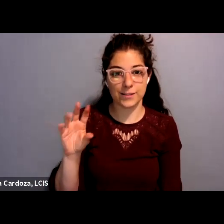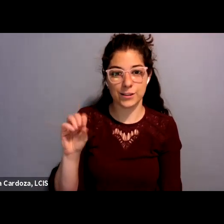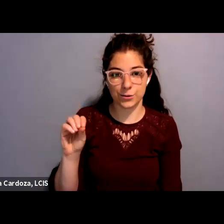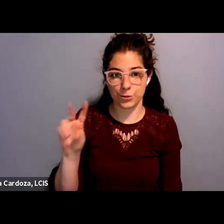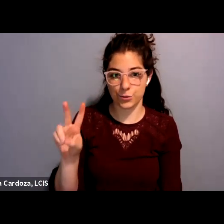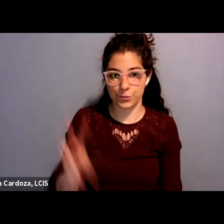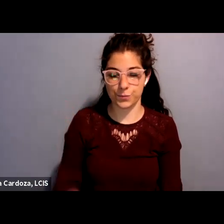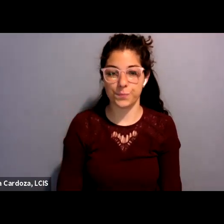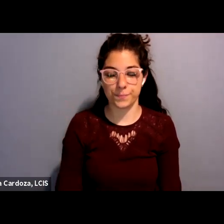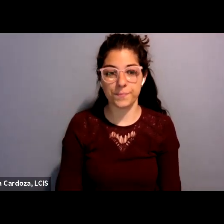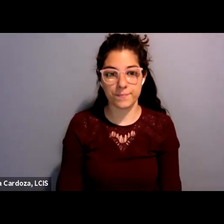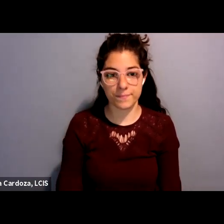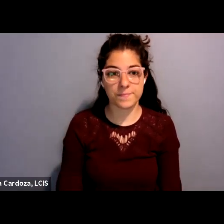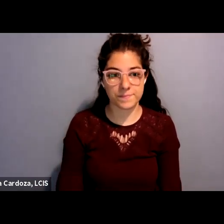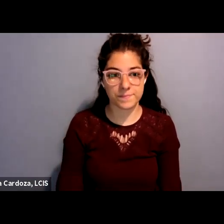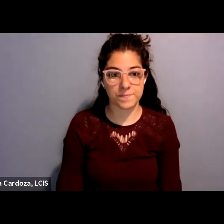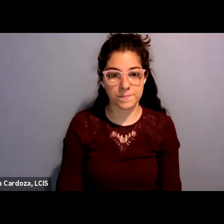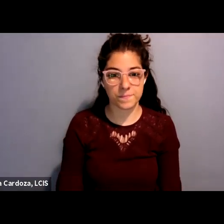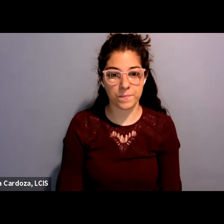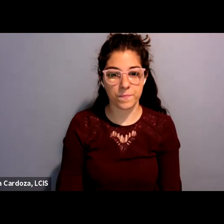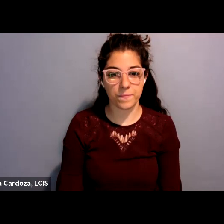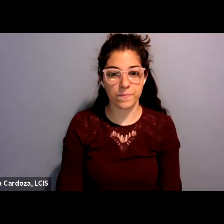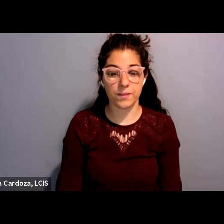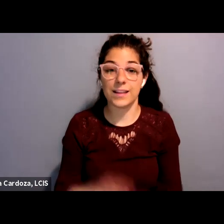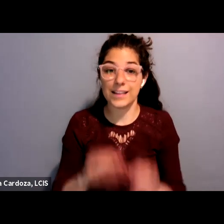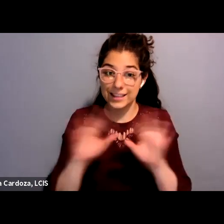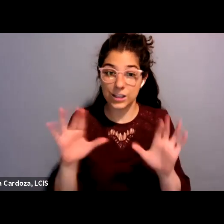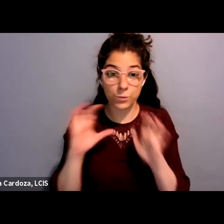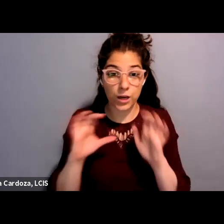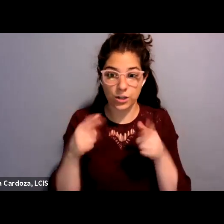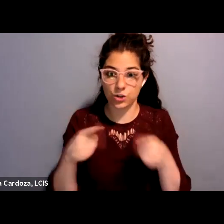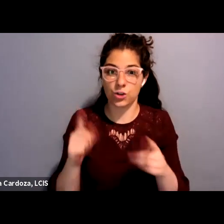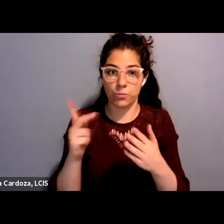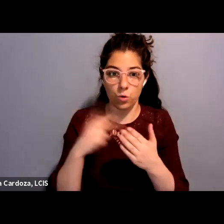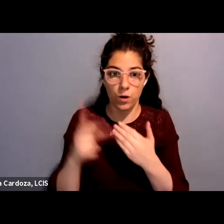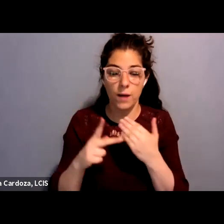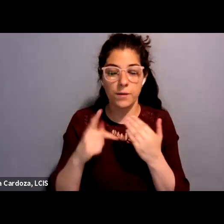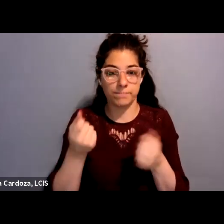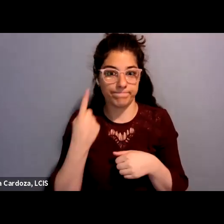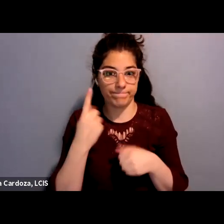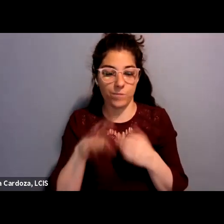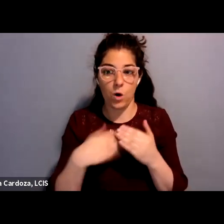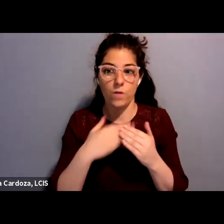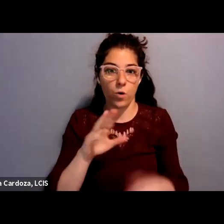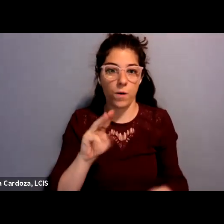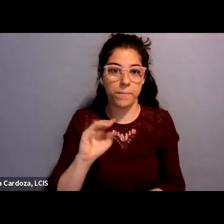917-969-6702. To enable clear communication during this program, please note all of your mics will be